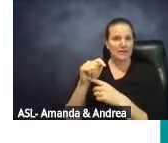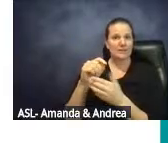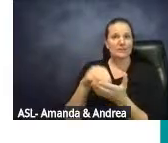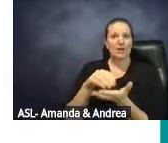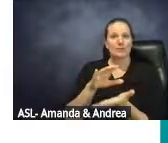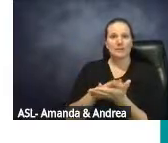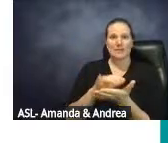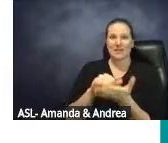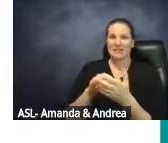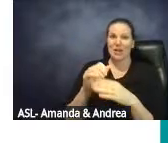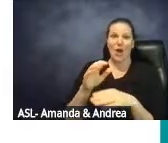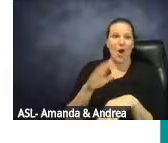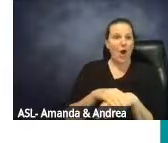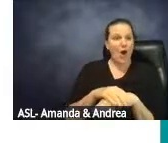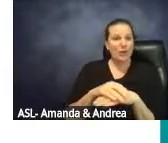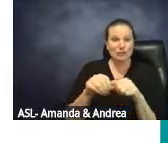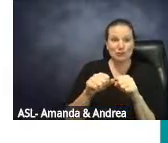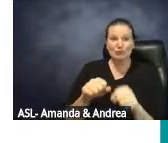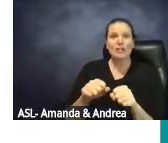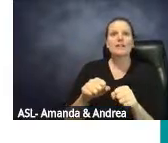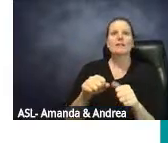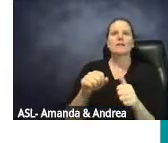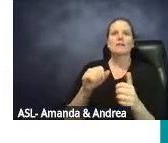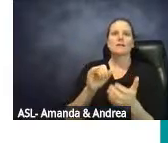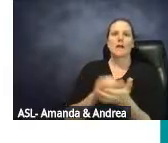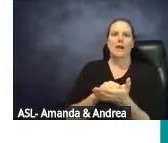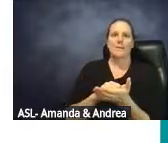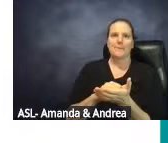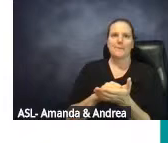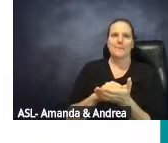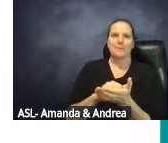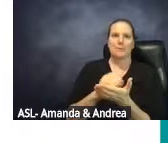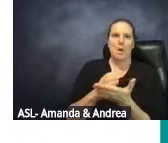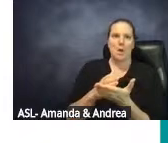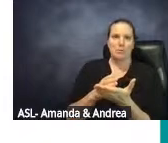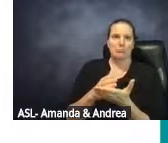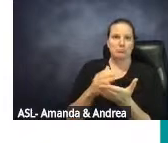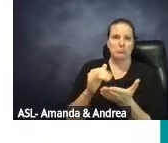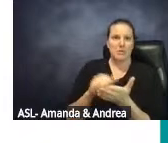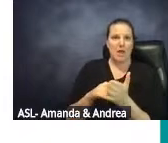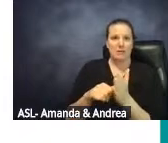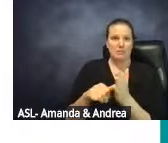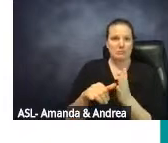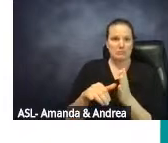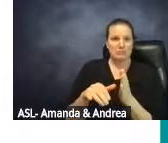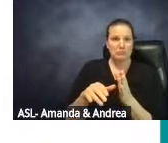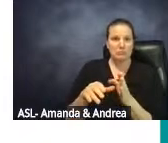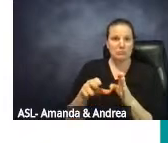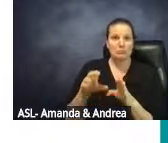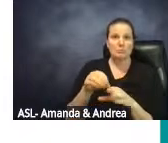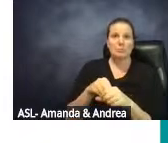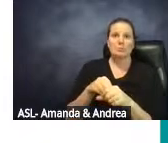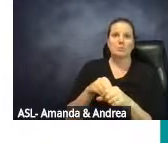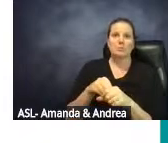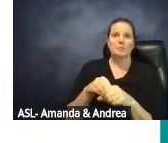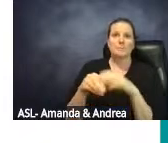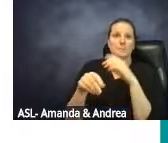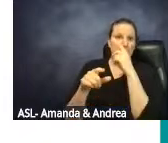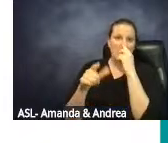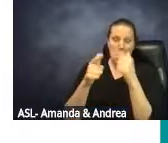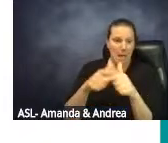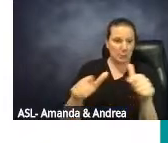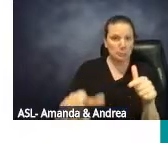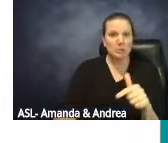on the street. And part of those procurement documents are including language that